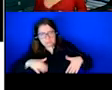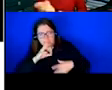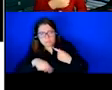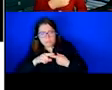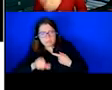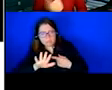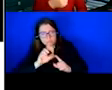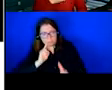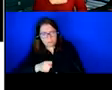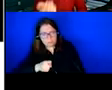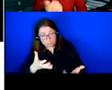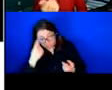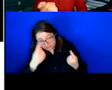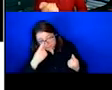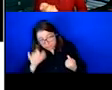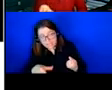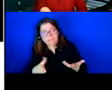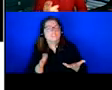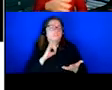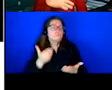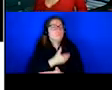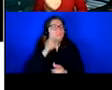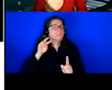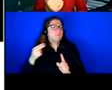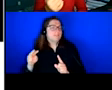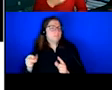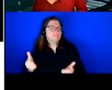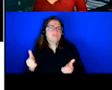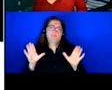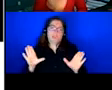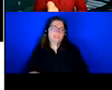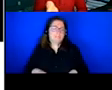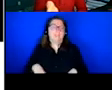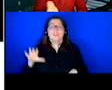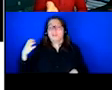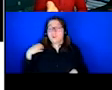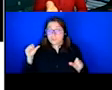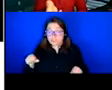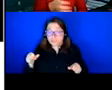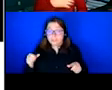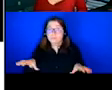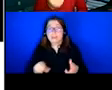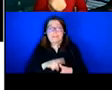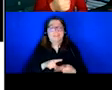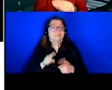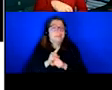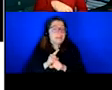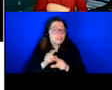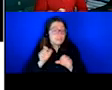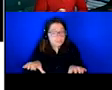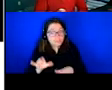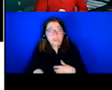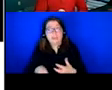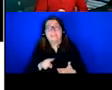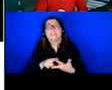And having a different fresh perspective could help. So a coach could do that. A mentor could as well, like definitely